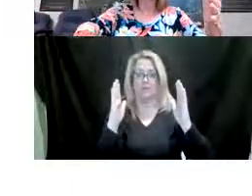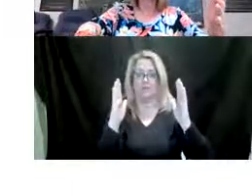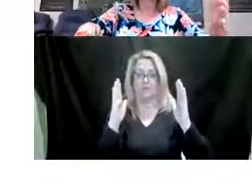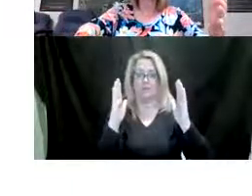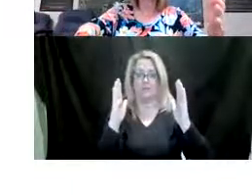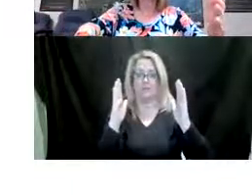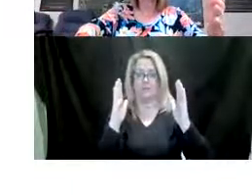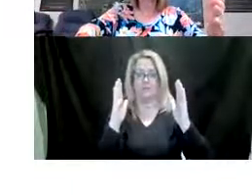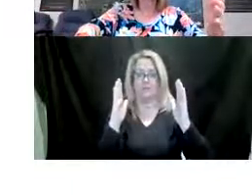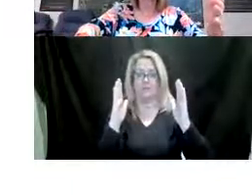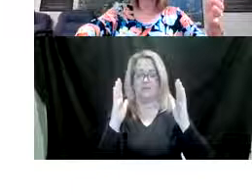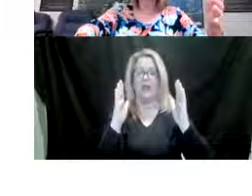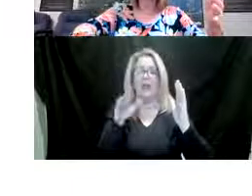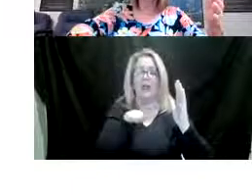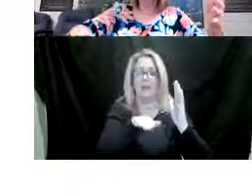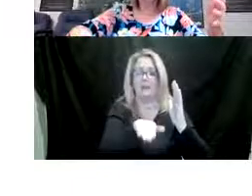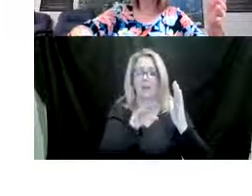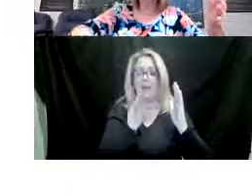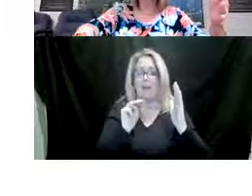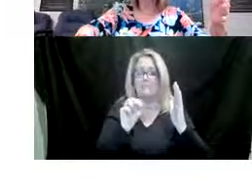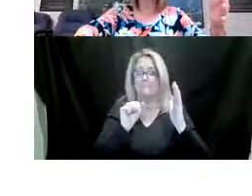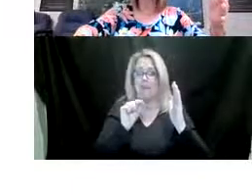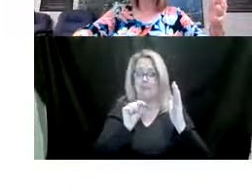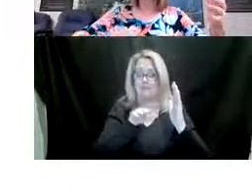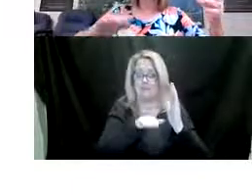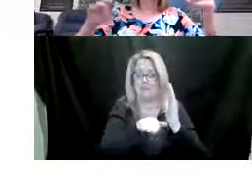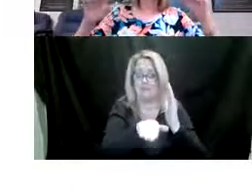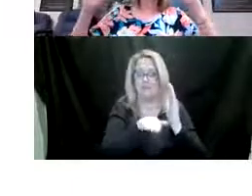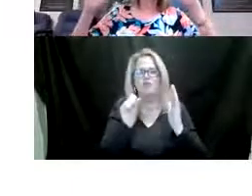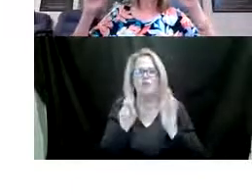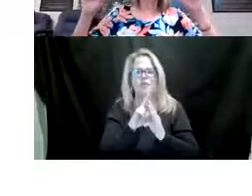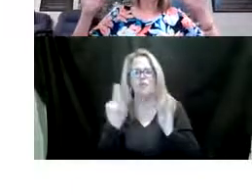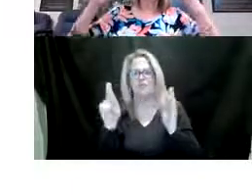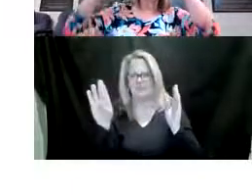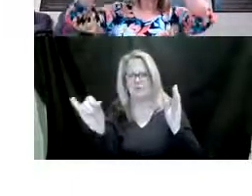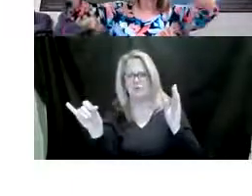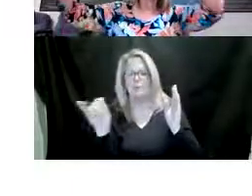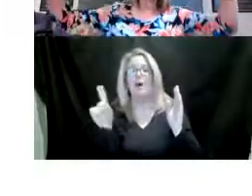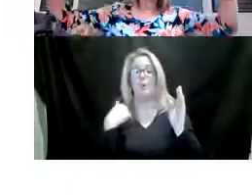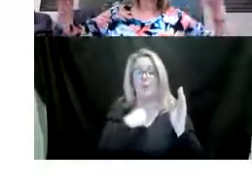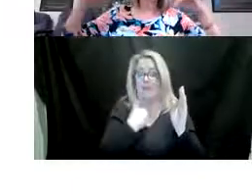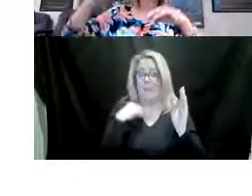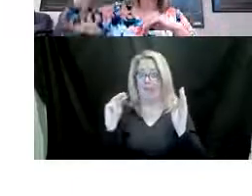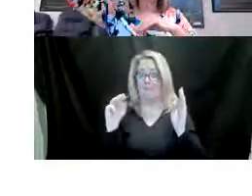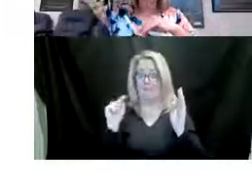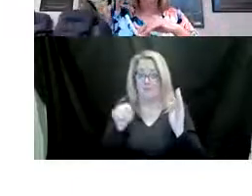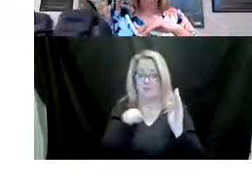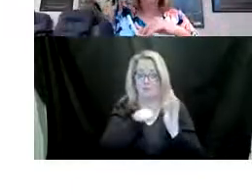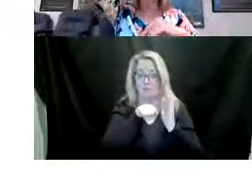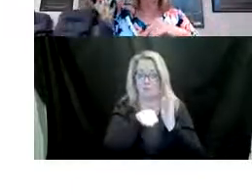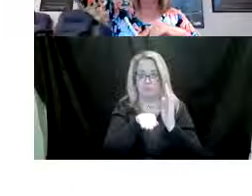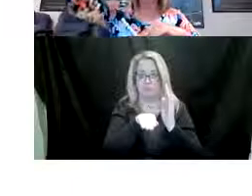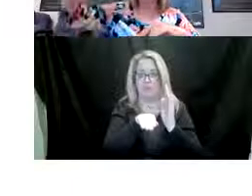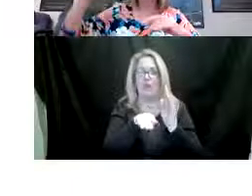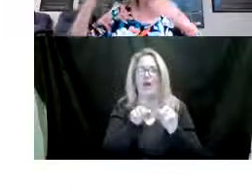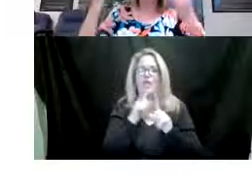put a resonance board as well. We happen to have a mat. And then I got a piece of plexiglass with the